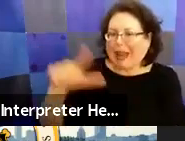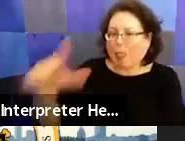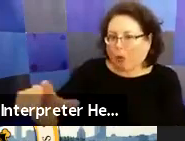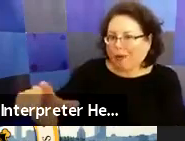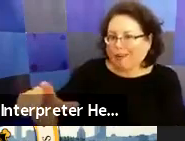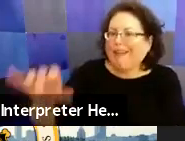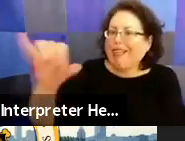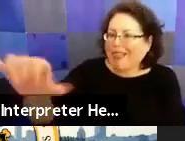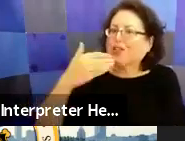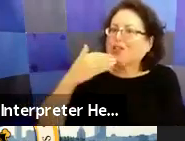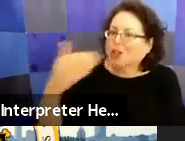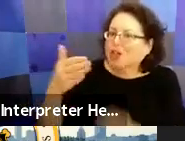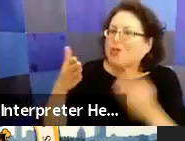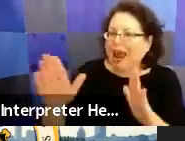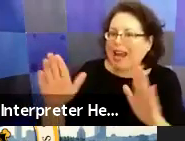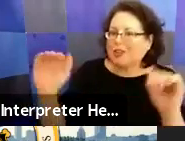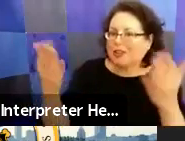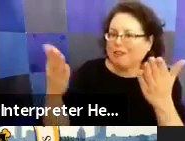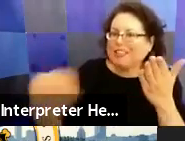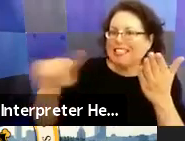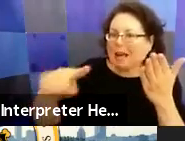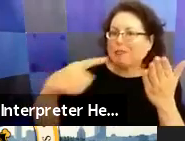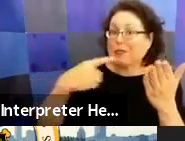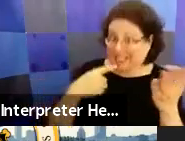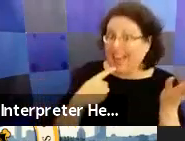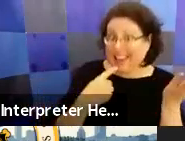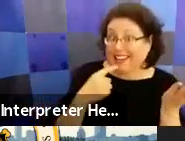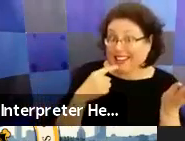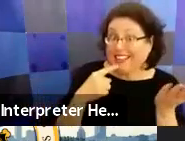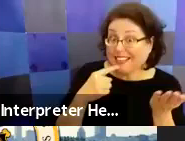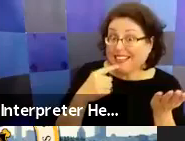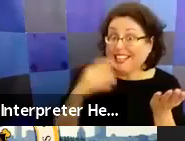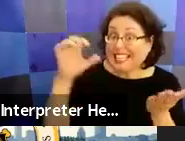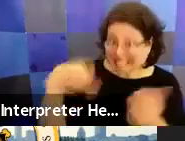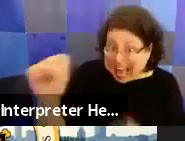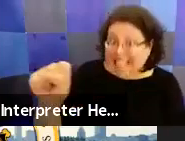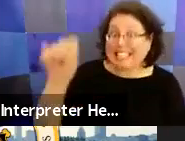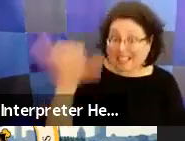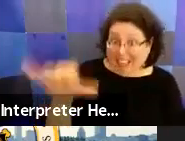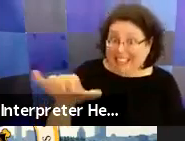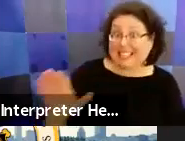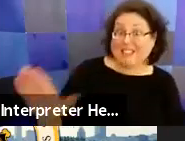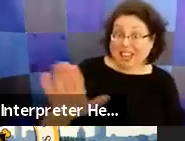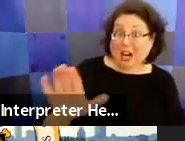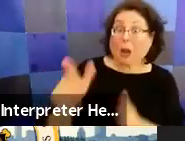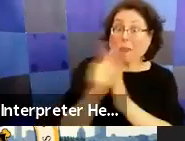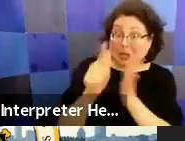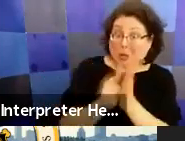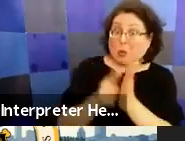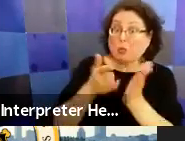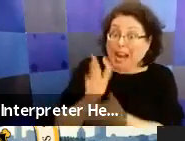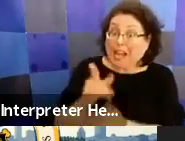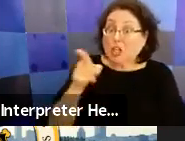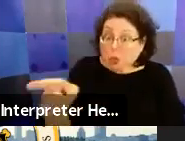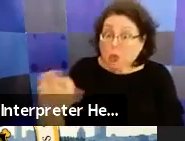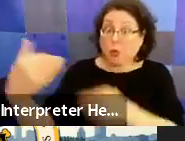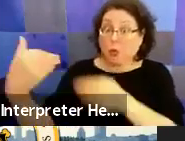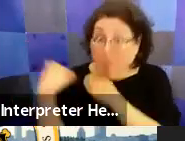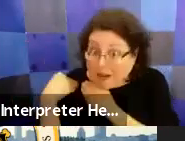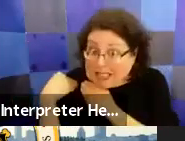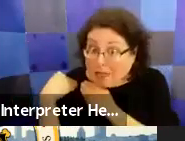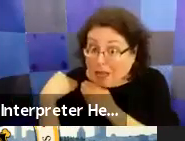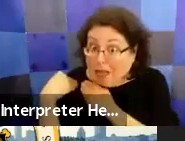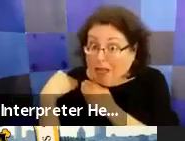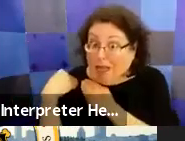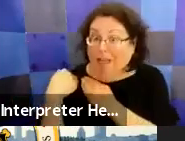to convince somebody of saying, you know, this is a legal right and you have an obligation. This is much